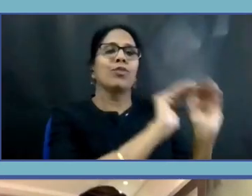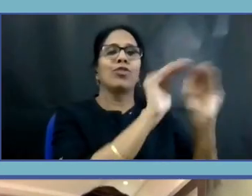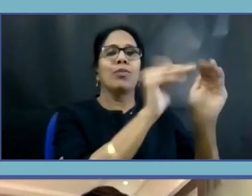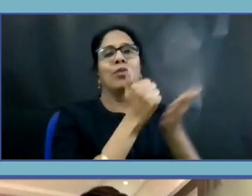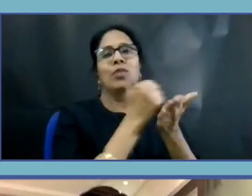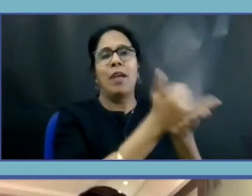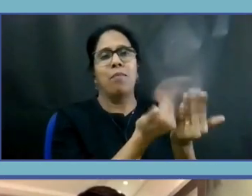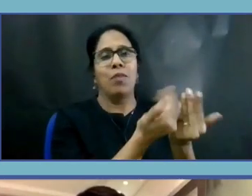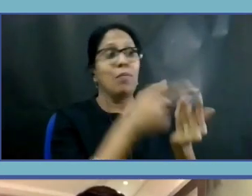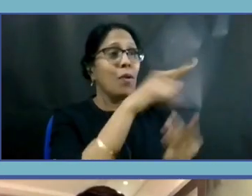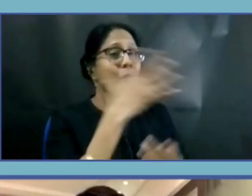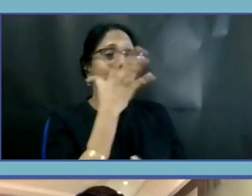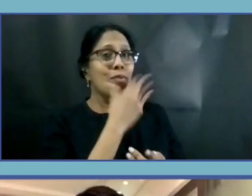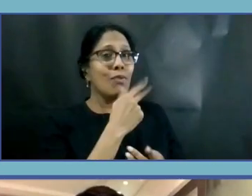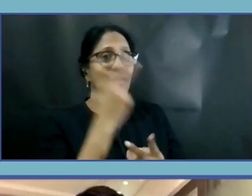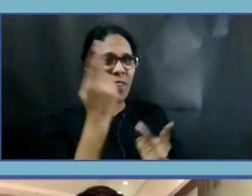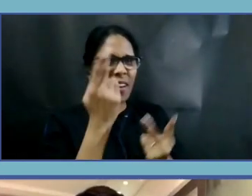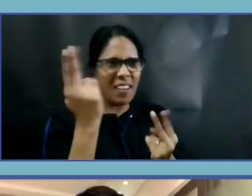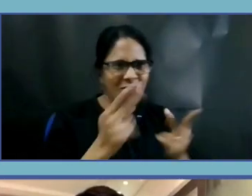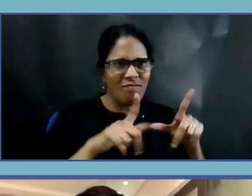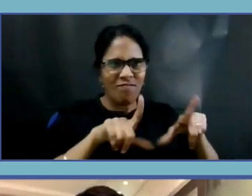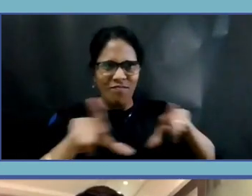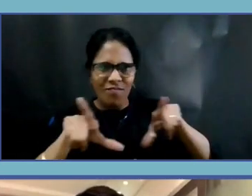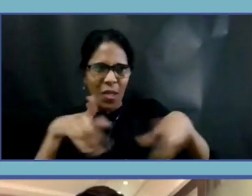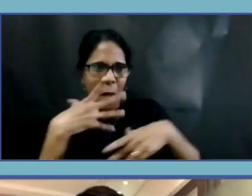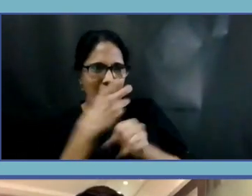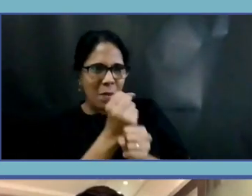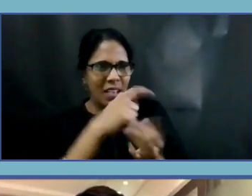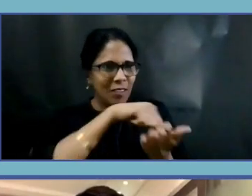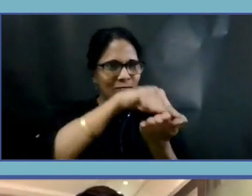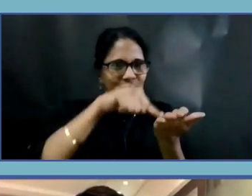and I'm really looking forward to that.